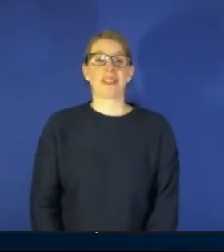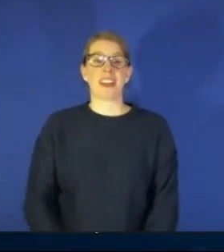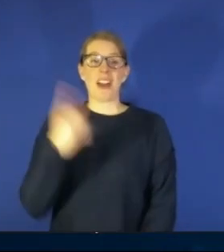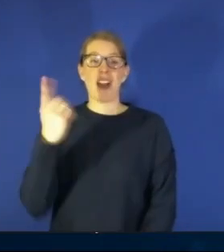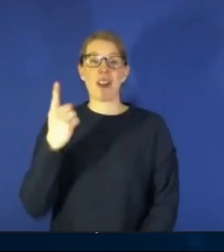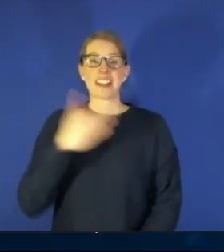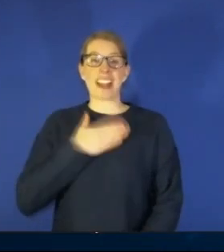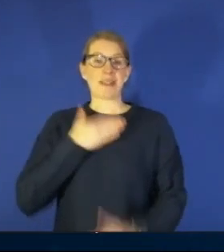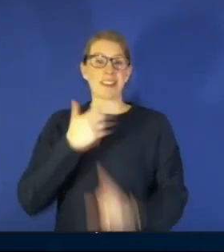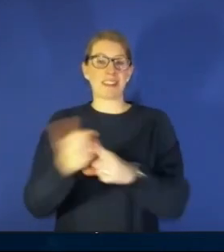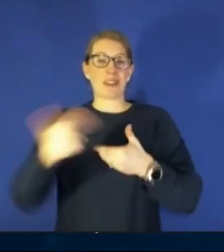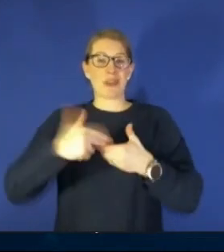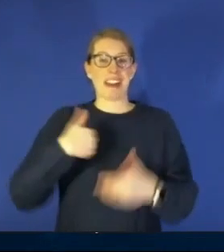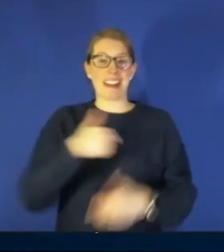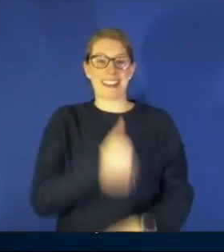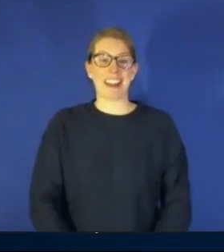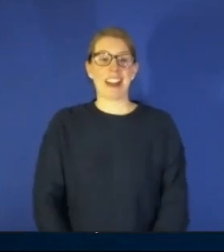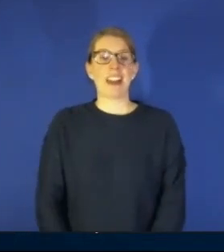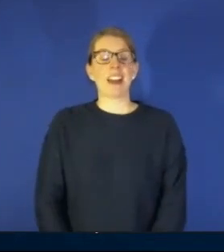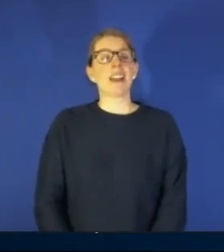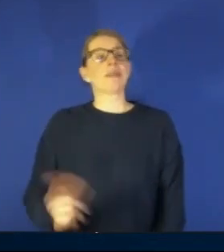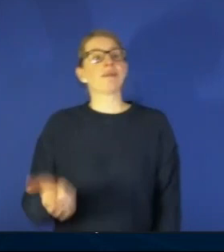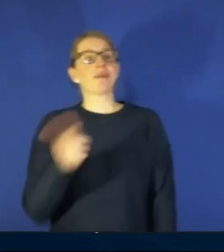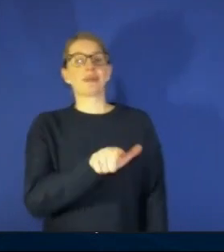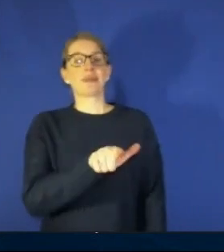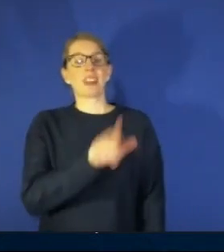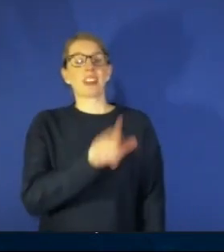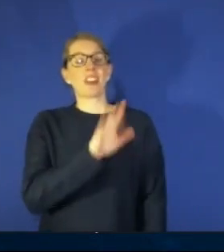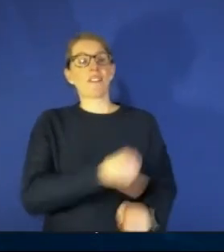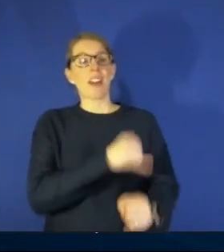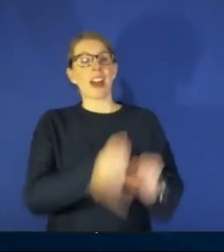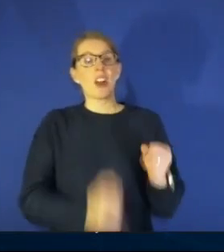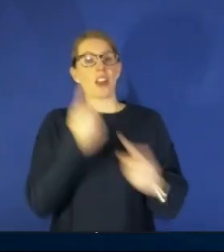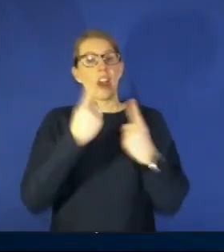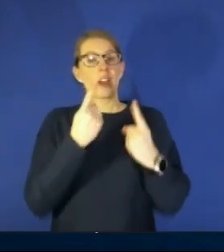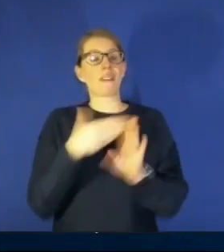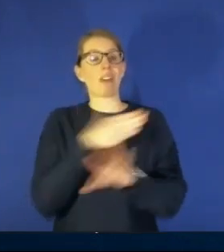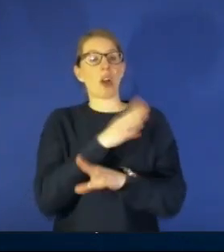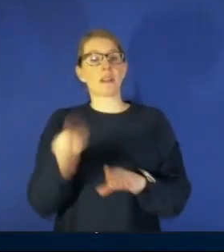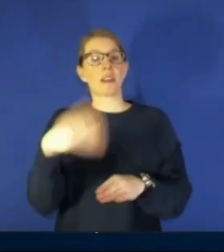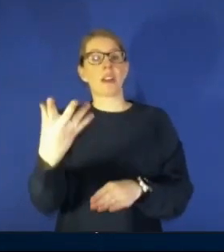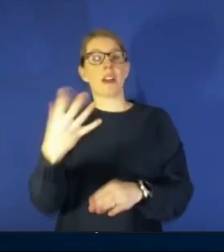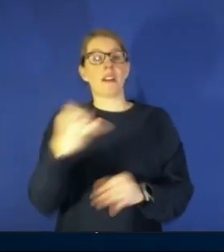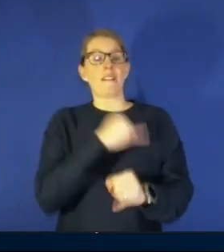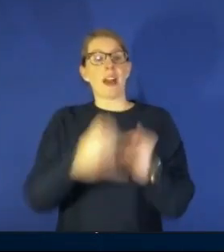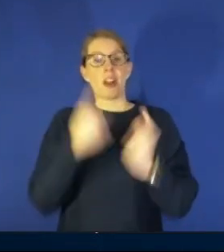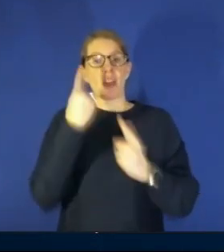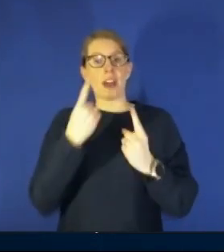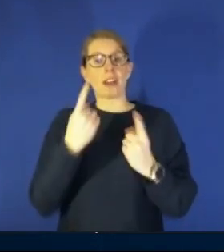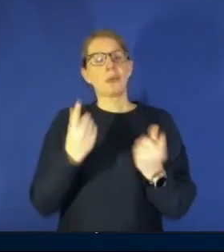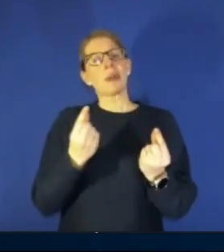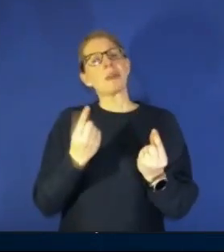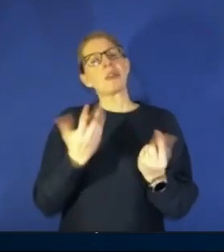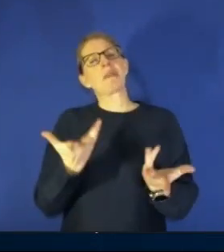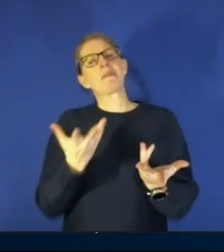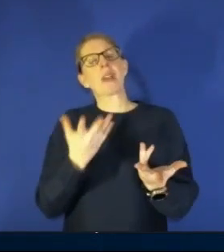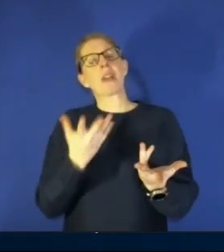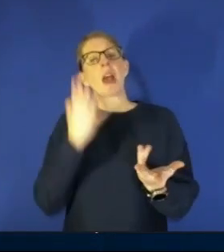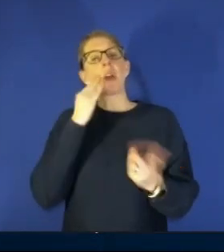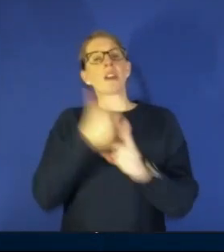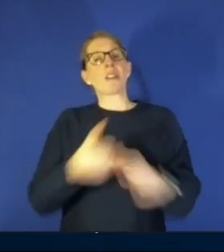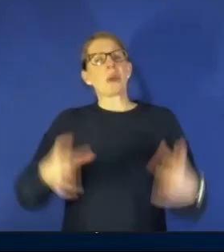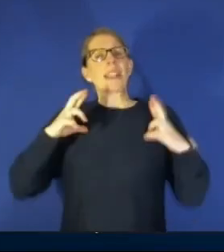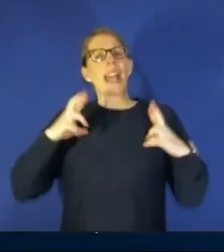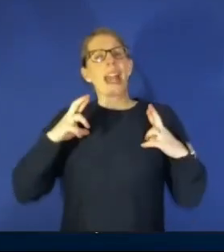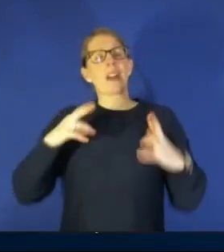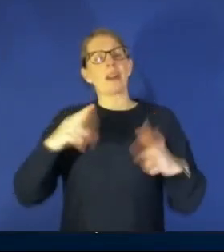much for that. Frank, I'm going to get your final thoughts, but before you give your thoughts, just quickly tell us what you've been doing. I know you're retired, but that really never